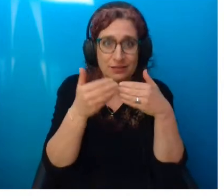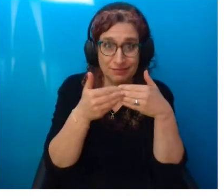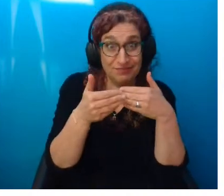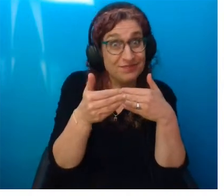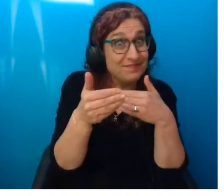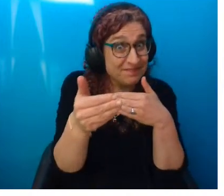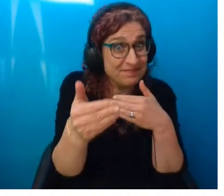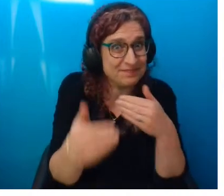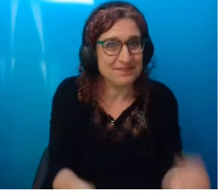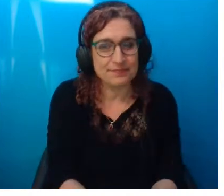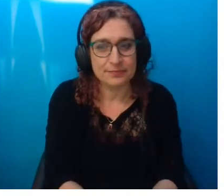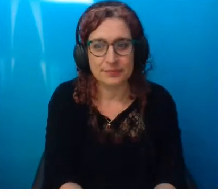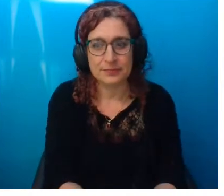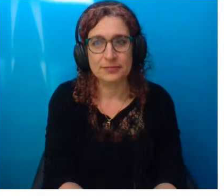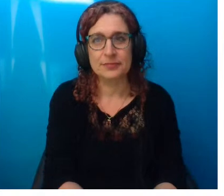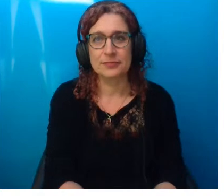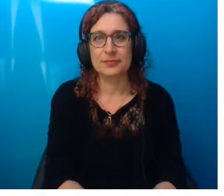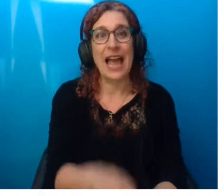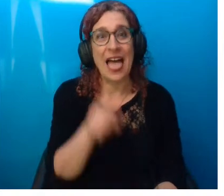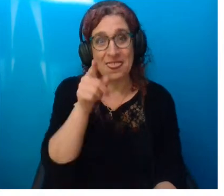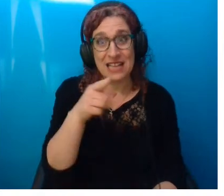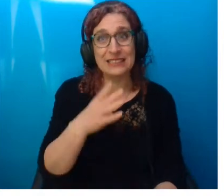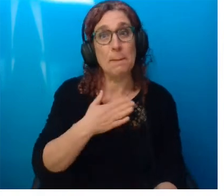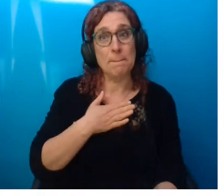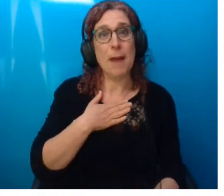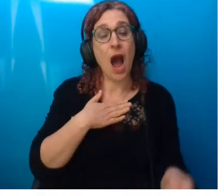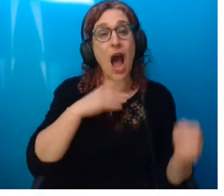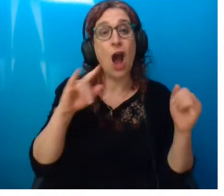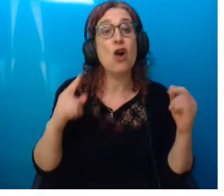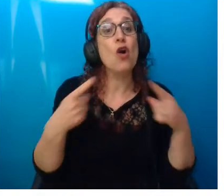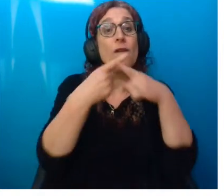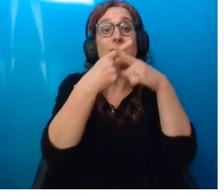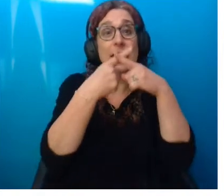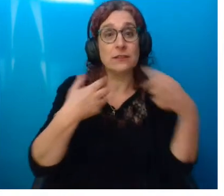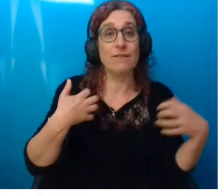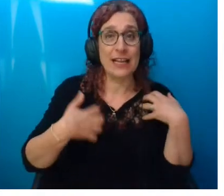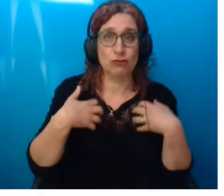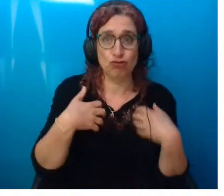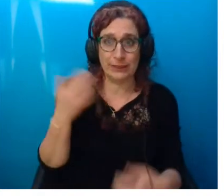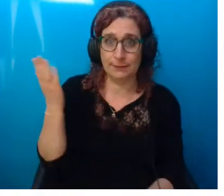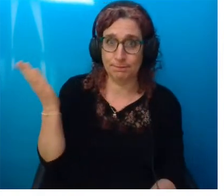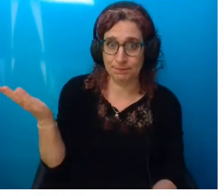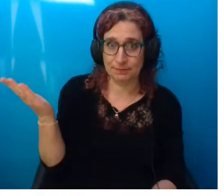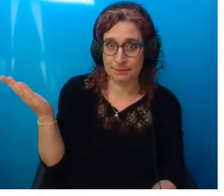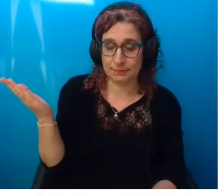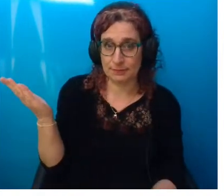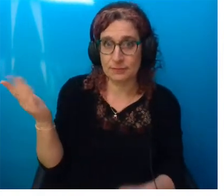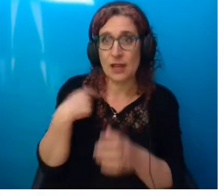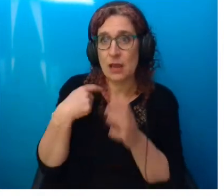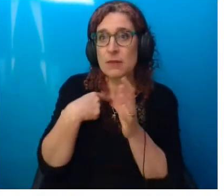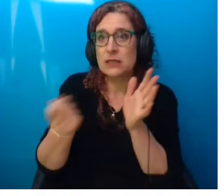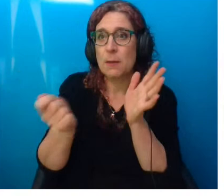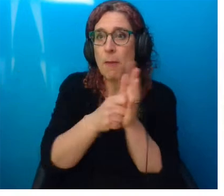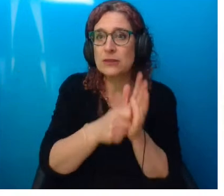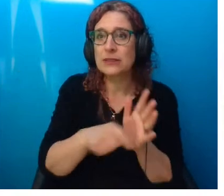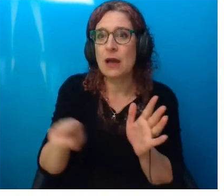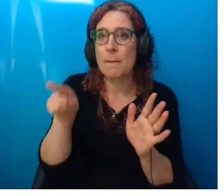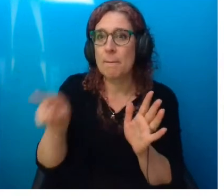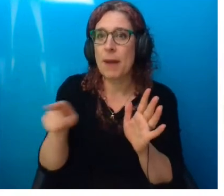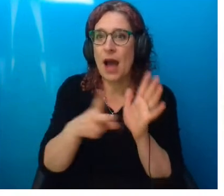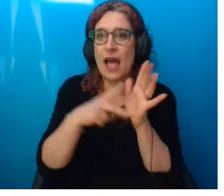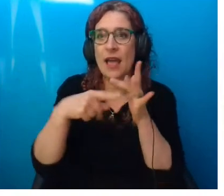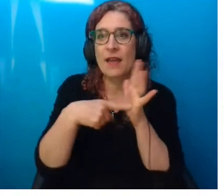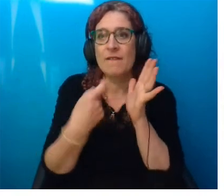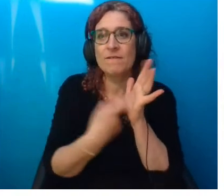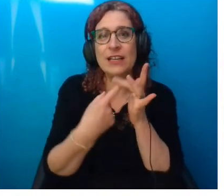of interests. Of particular note is my sponsorship by Viatris, who are the makers